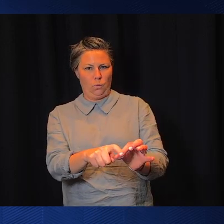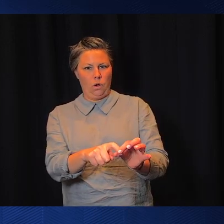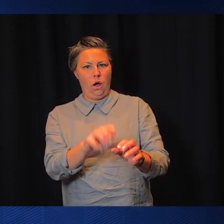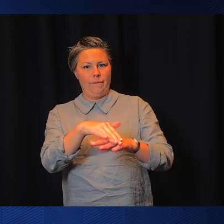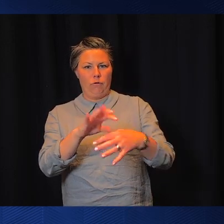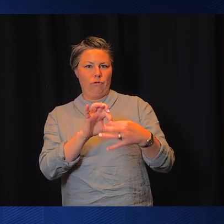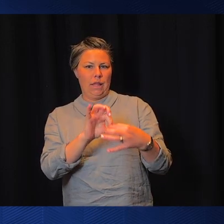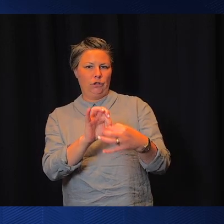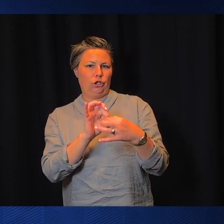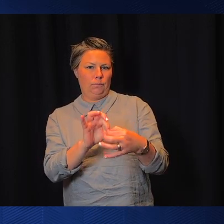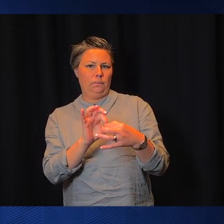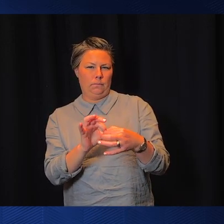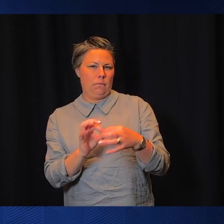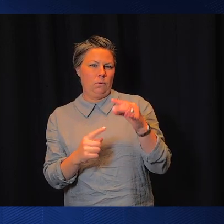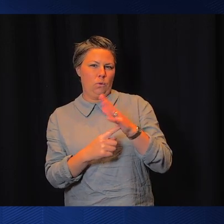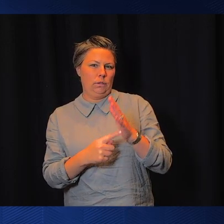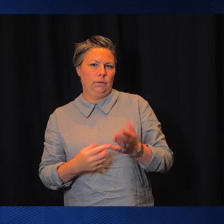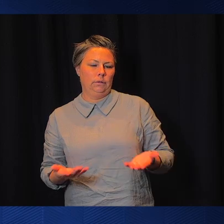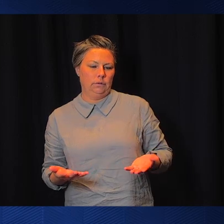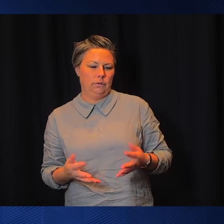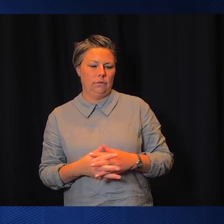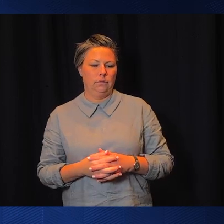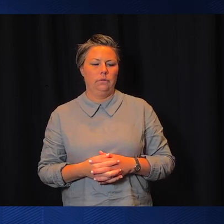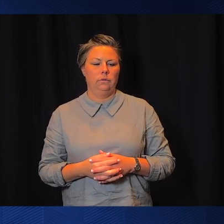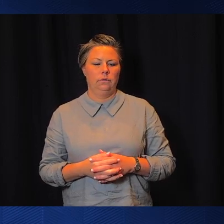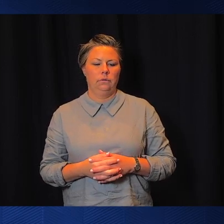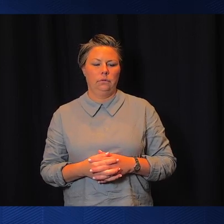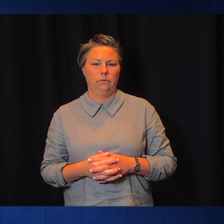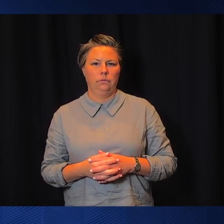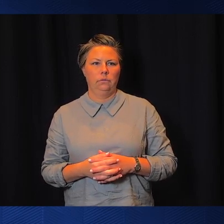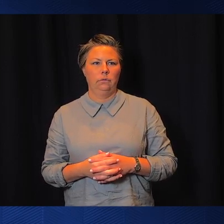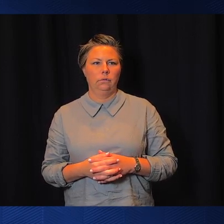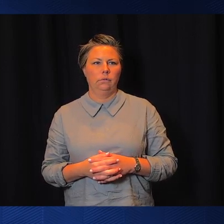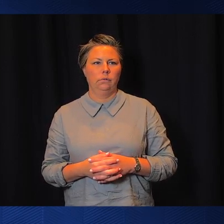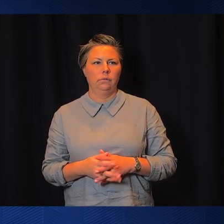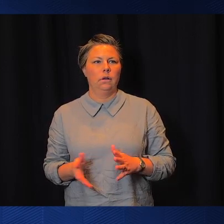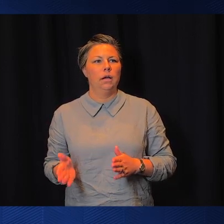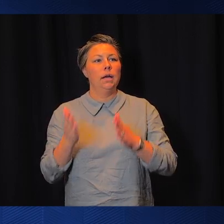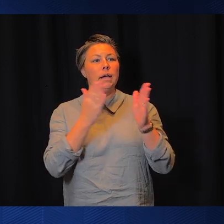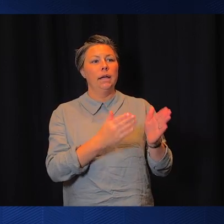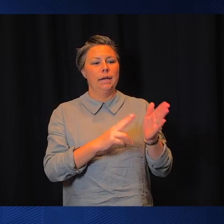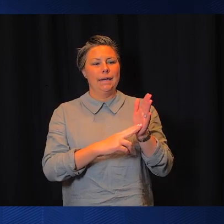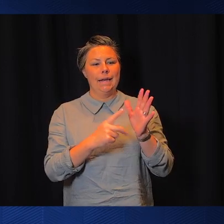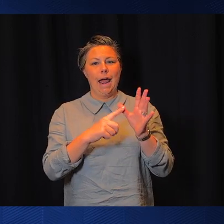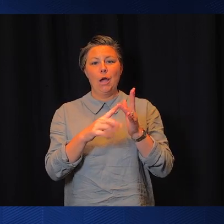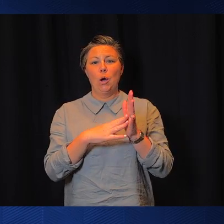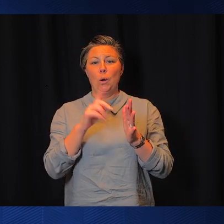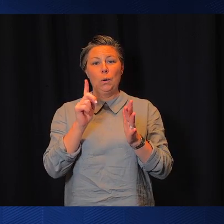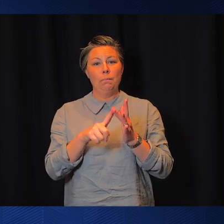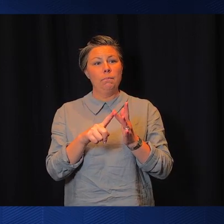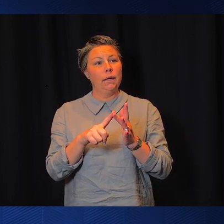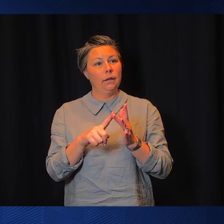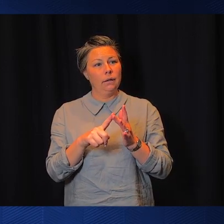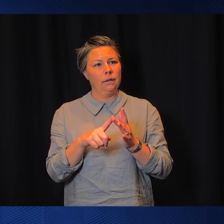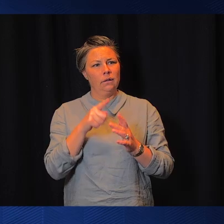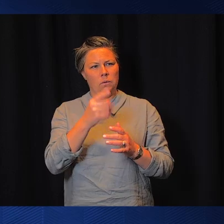being so important in that context. So thank you so much. Naomi, I'd love to come to you. So you've been a